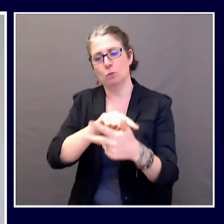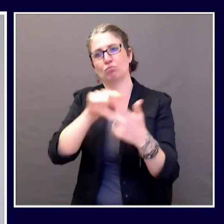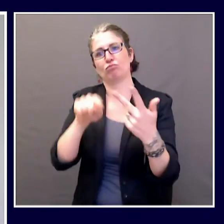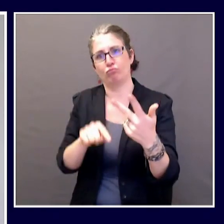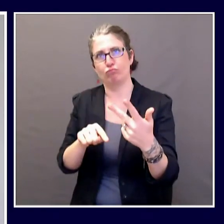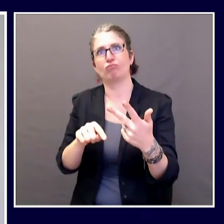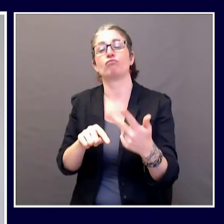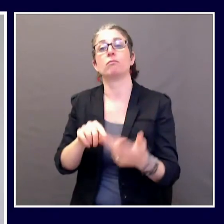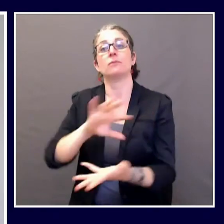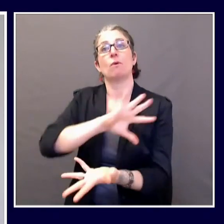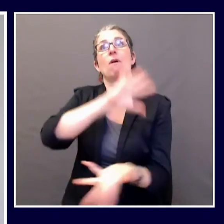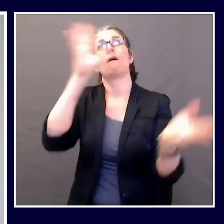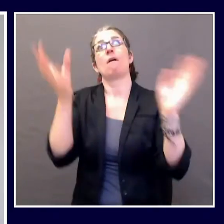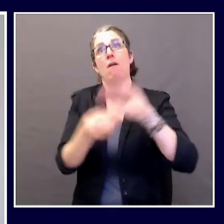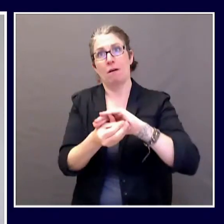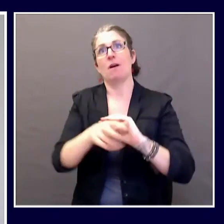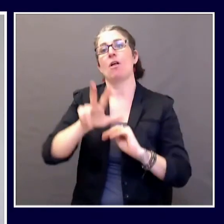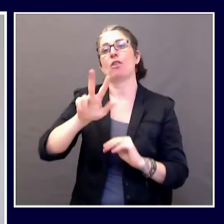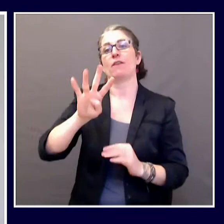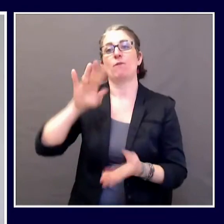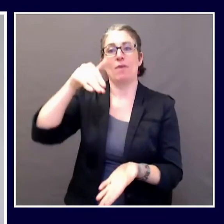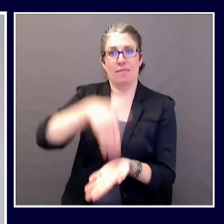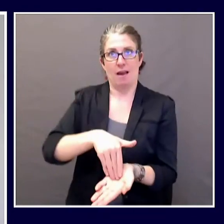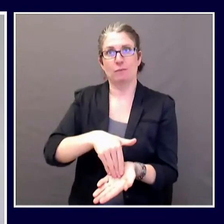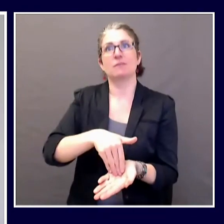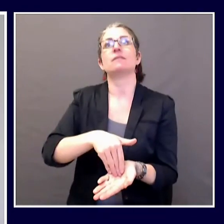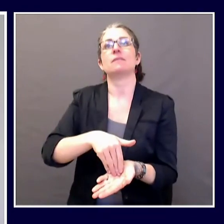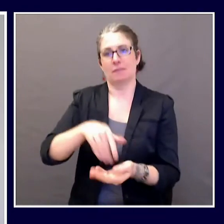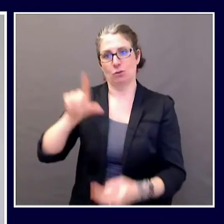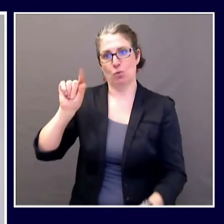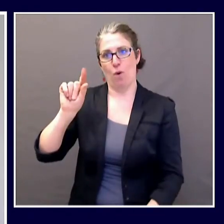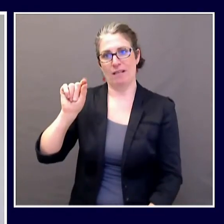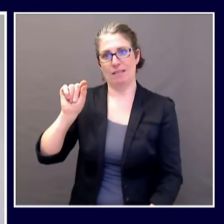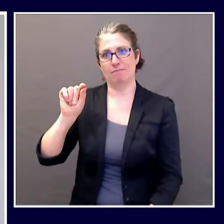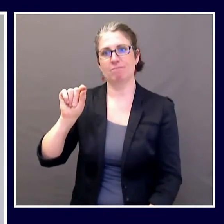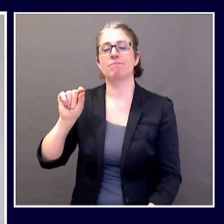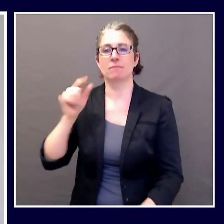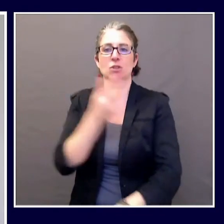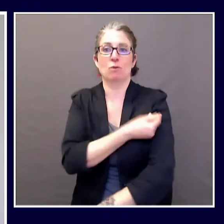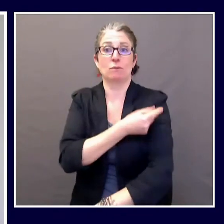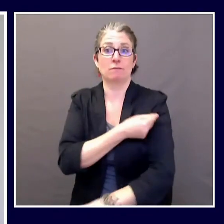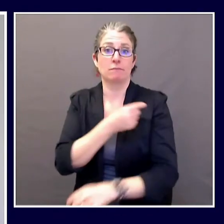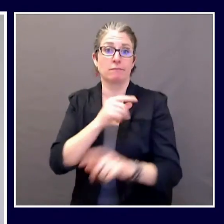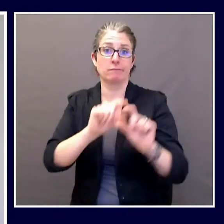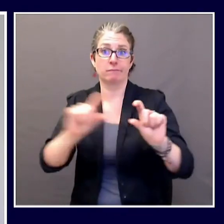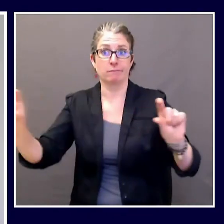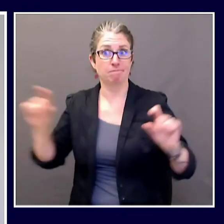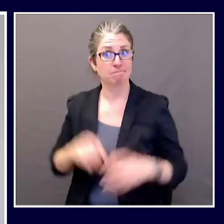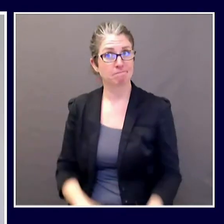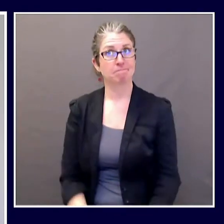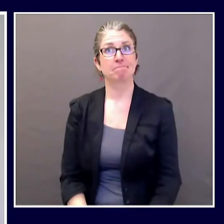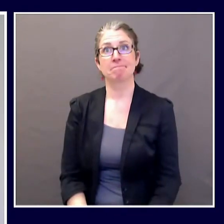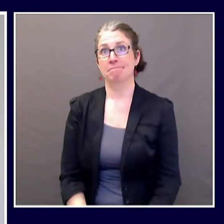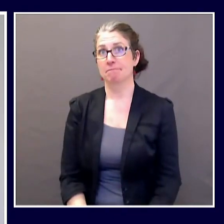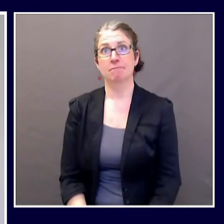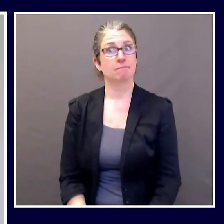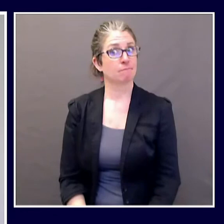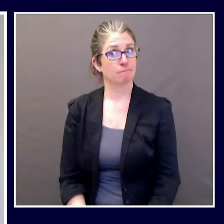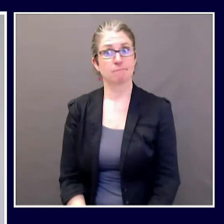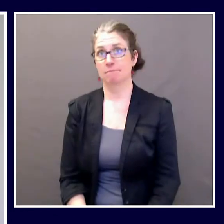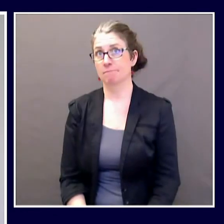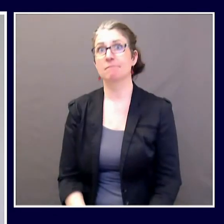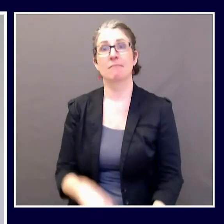that 34,020 number that I mentioned a moment ago. But I think it's important to put that number in perspective.